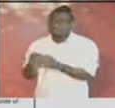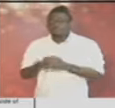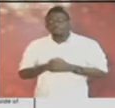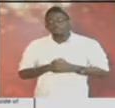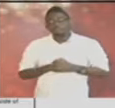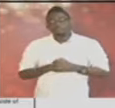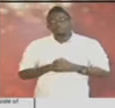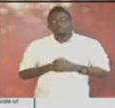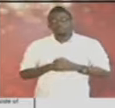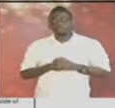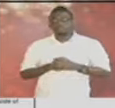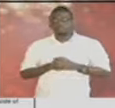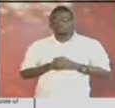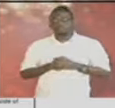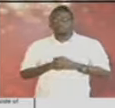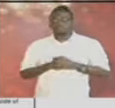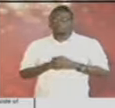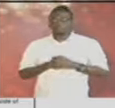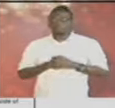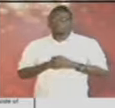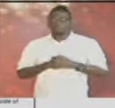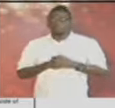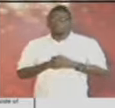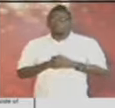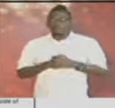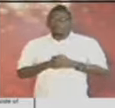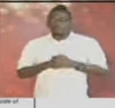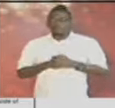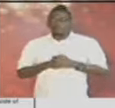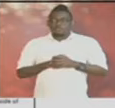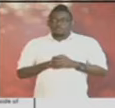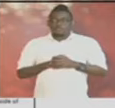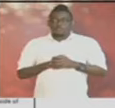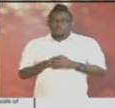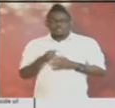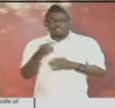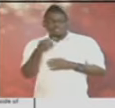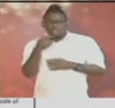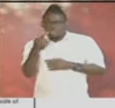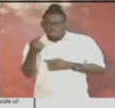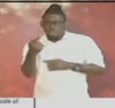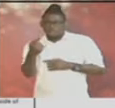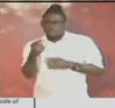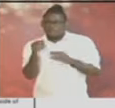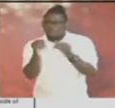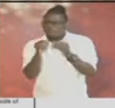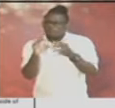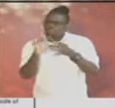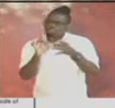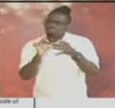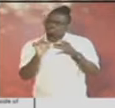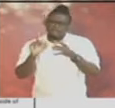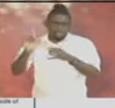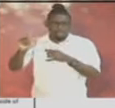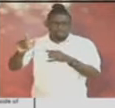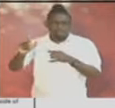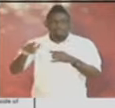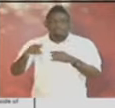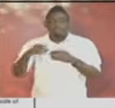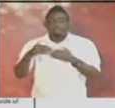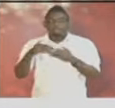hierarchical diagram as an example. We'll speak a little bit more about this a little later on in the presentation, but let's move to the next